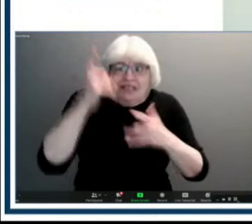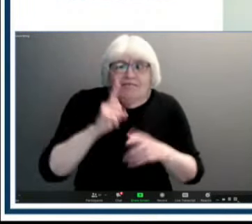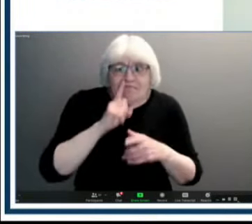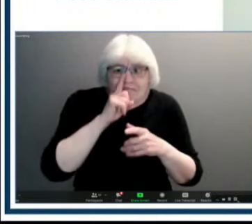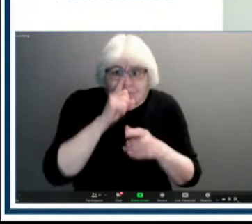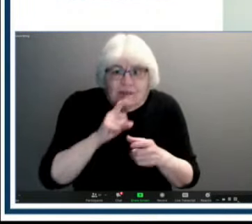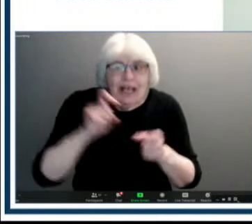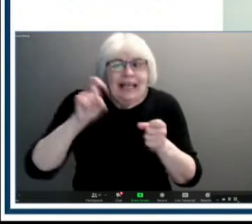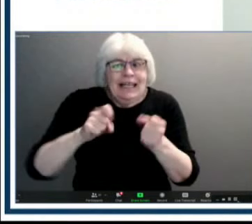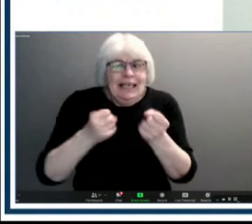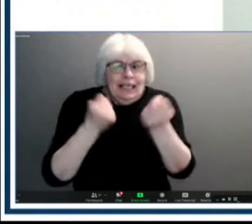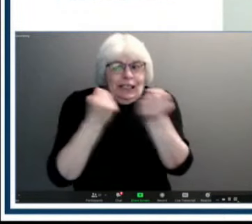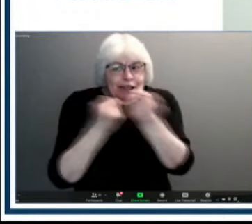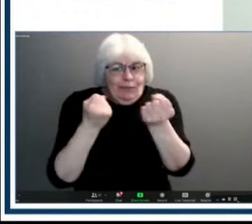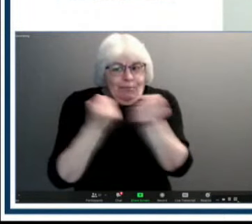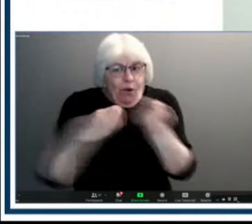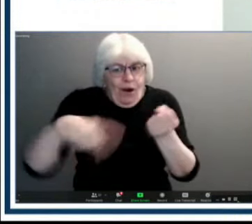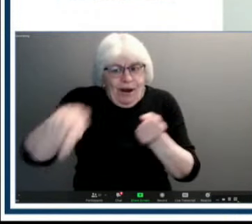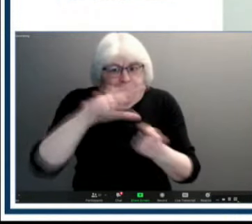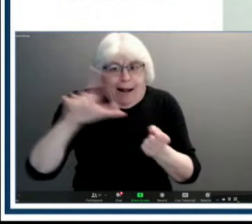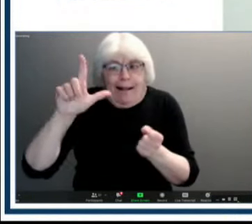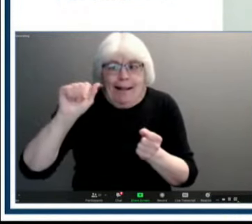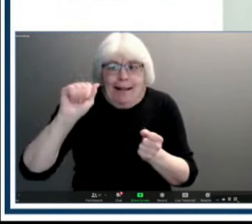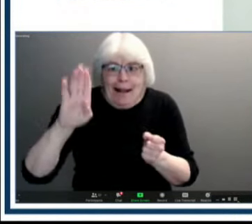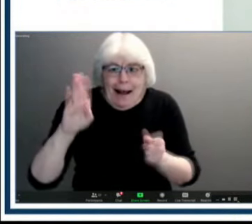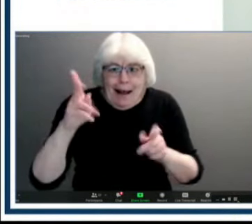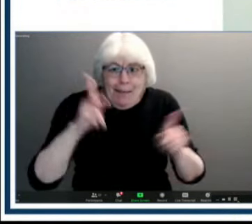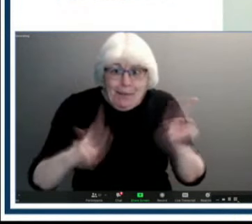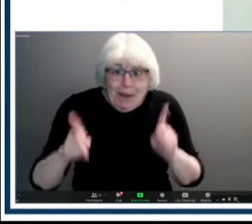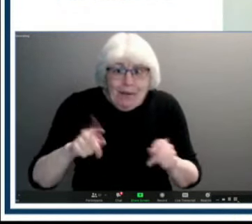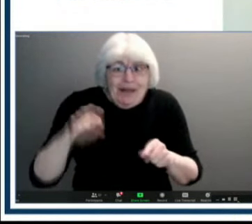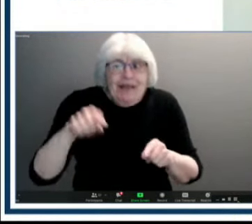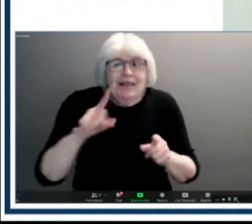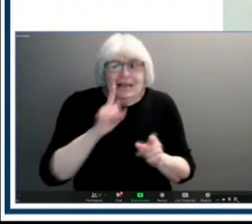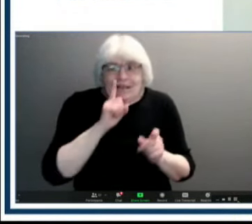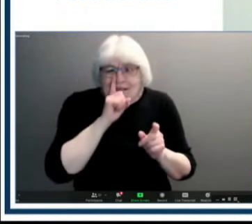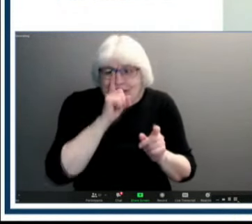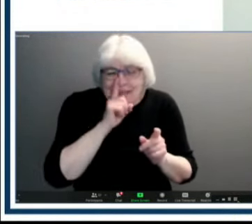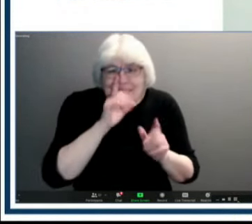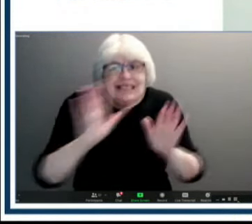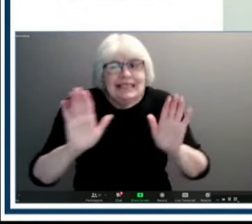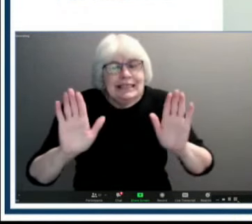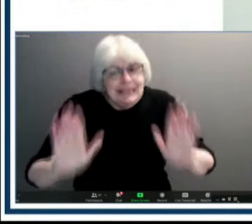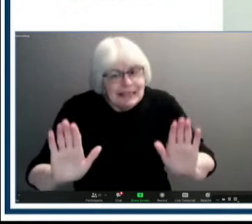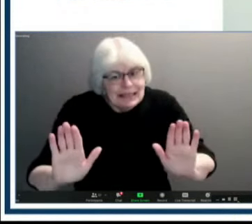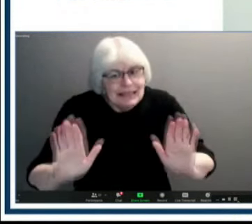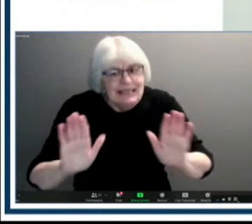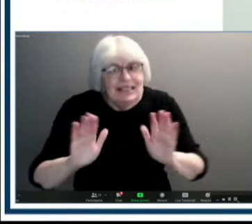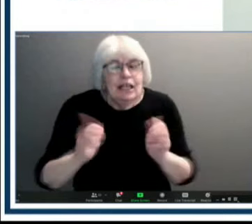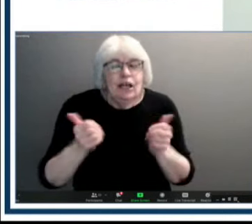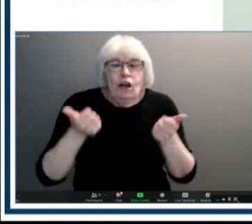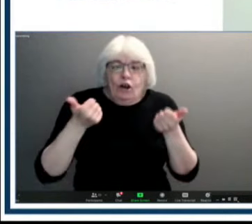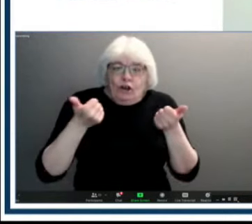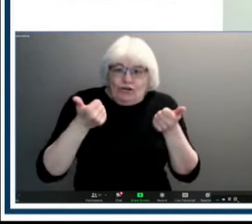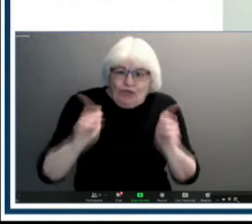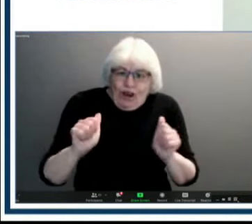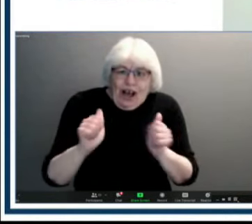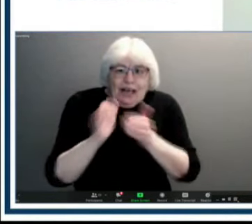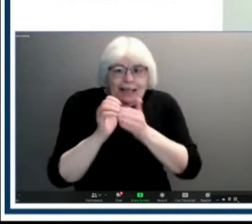but please don't hoard the self-tests, the home tests. We'll continue to lead, but it'll be leading in focused